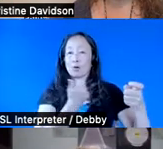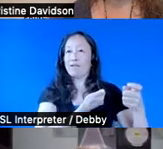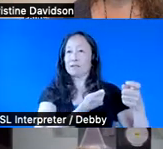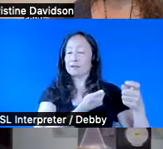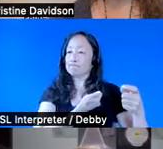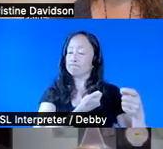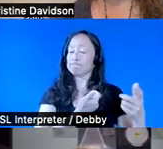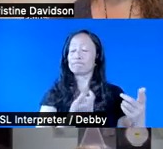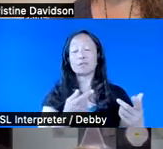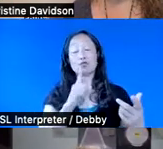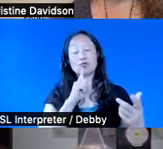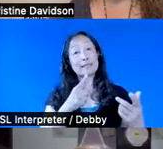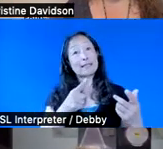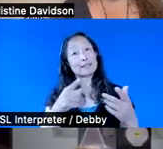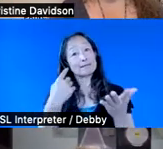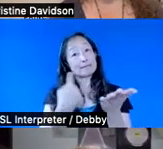important.